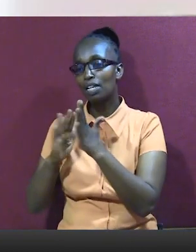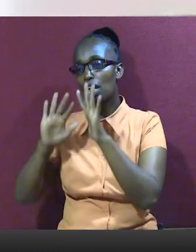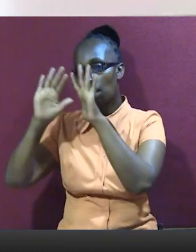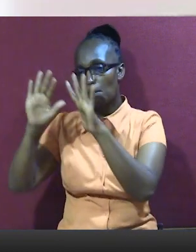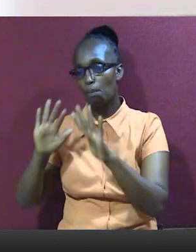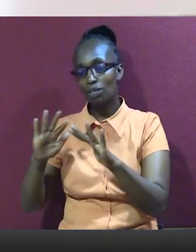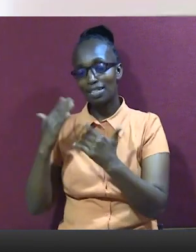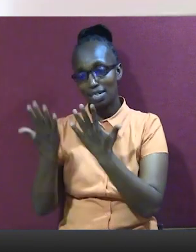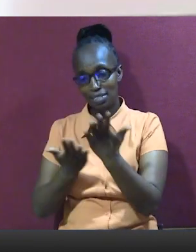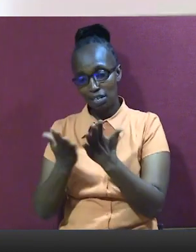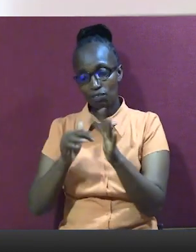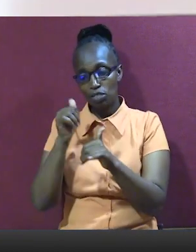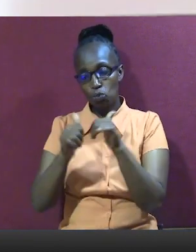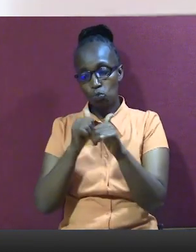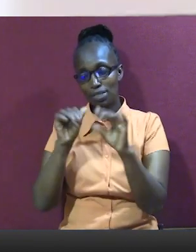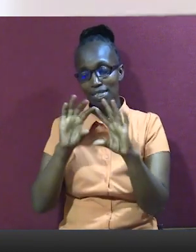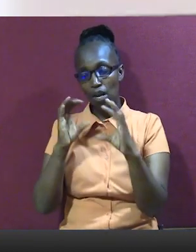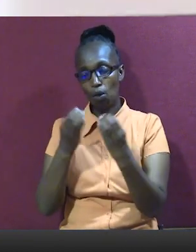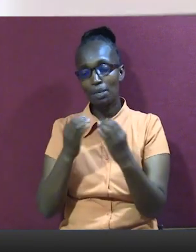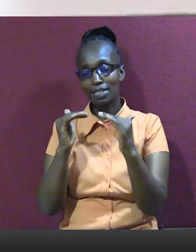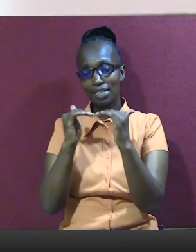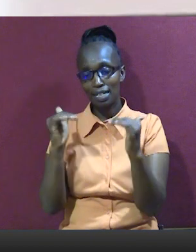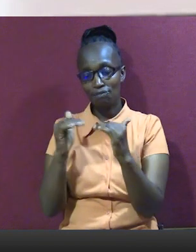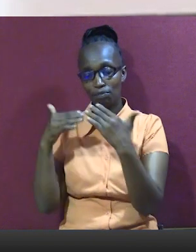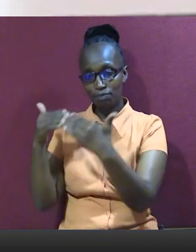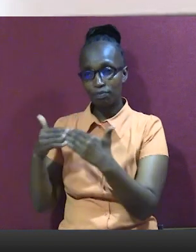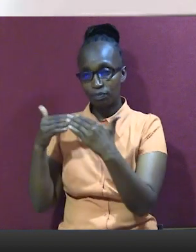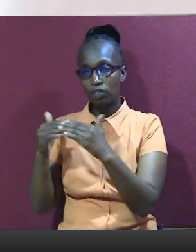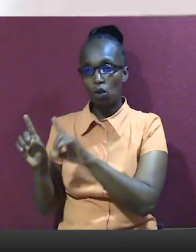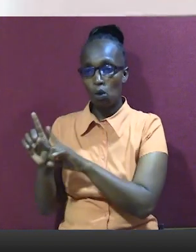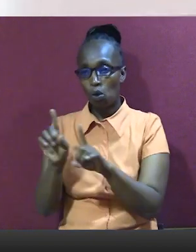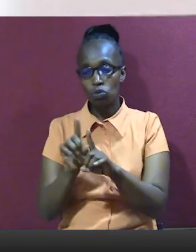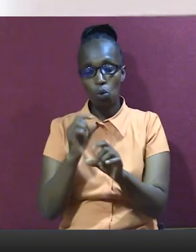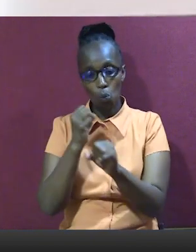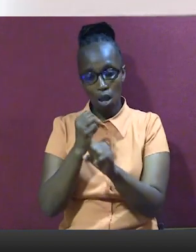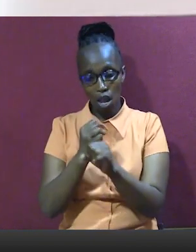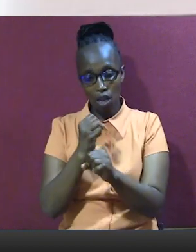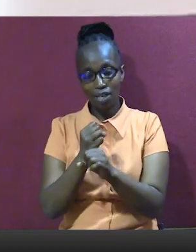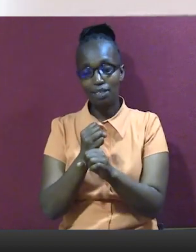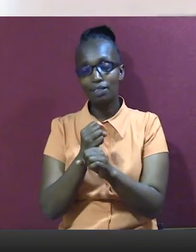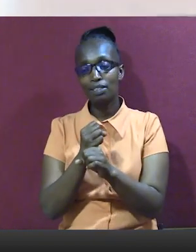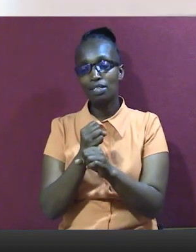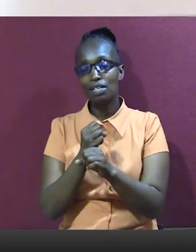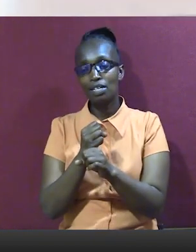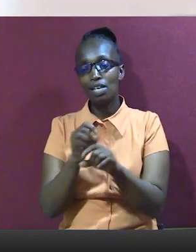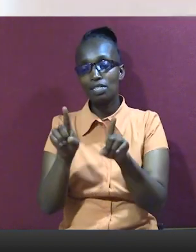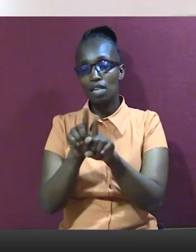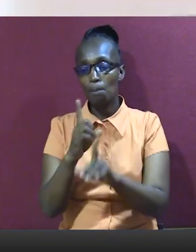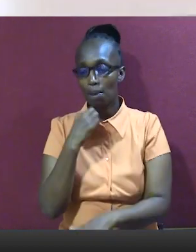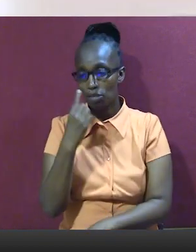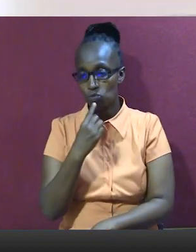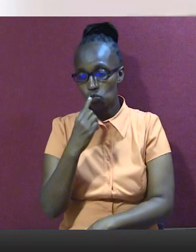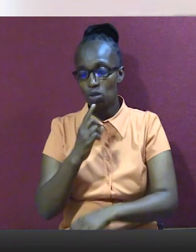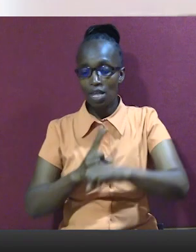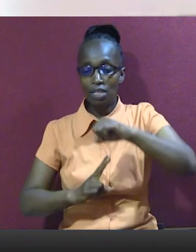provide essential services at the community level. And they also work tirelessly as a bridge